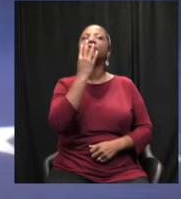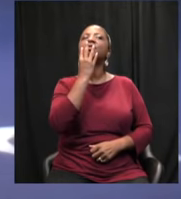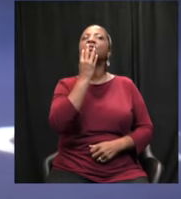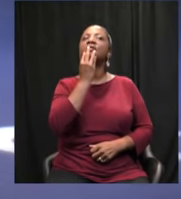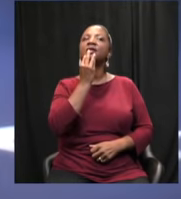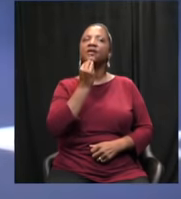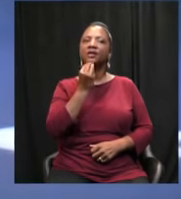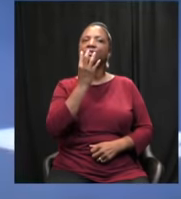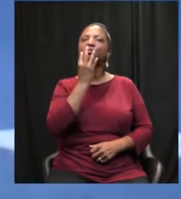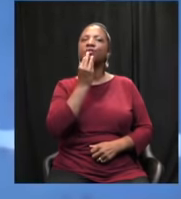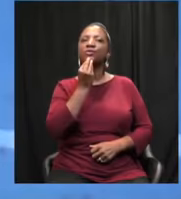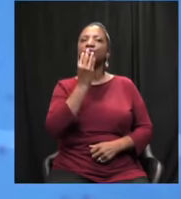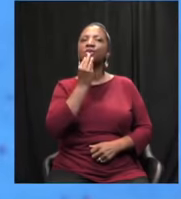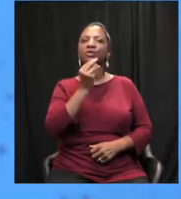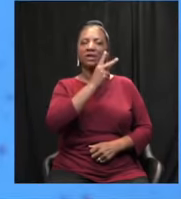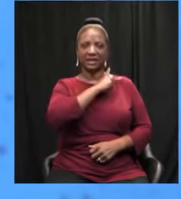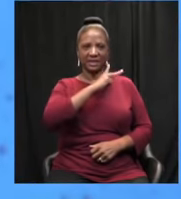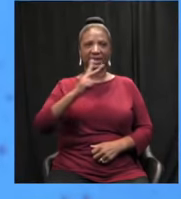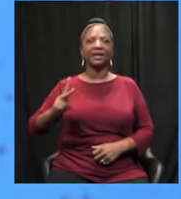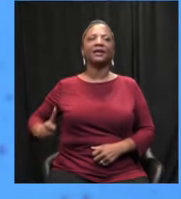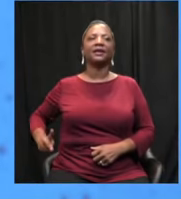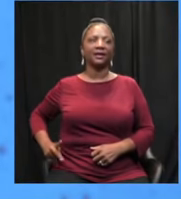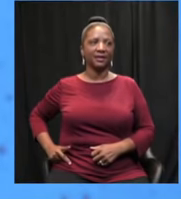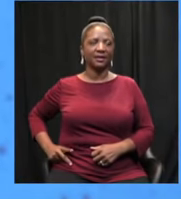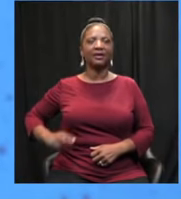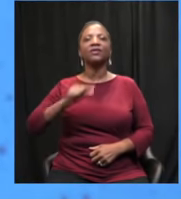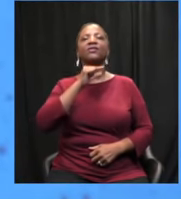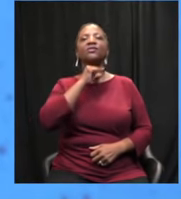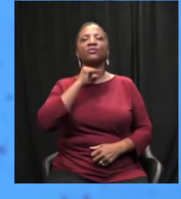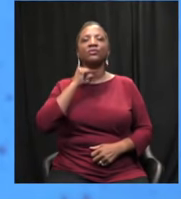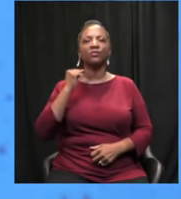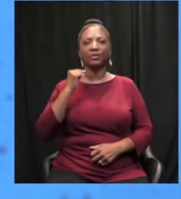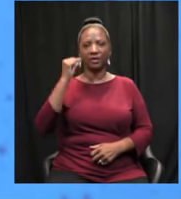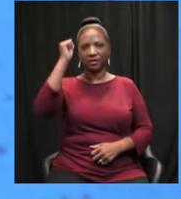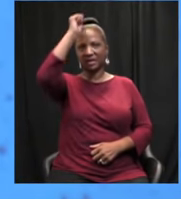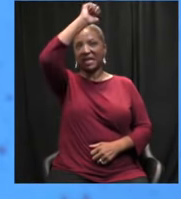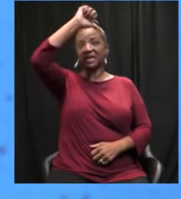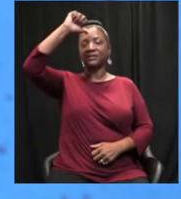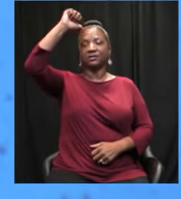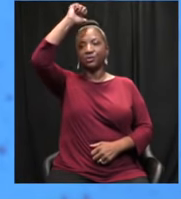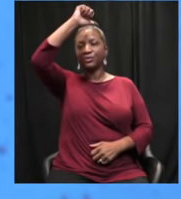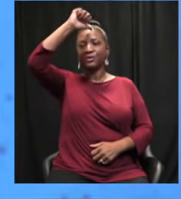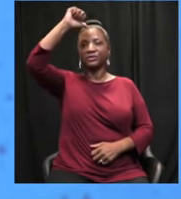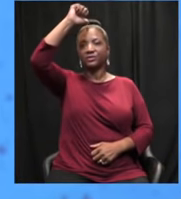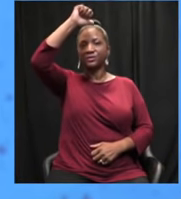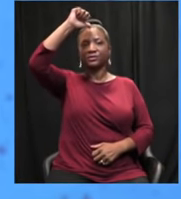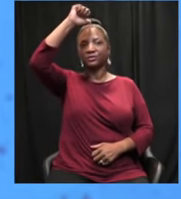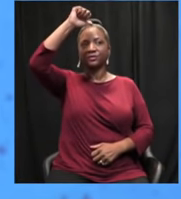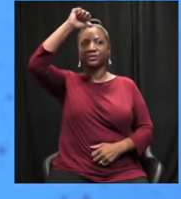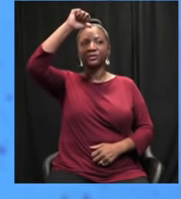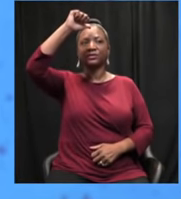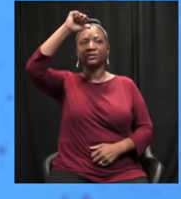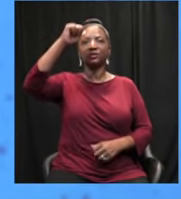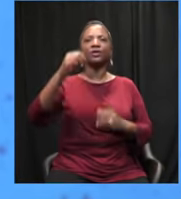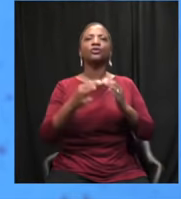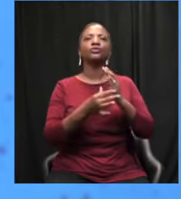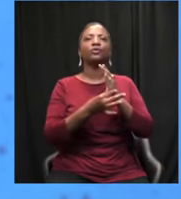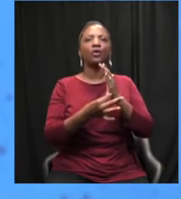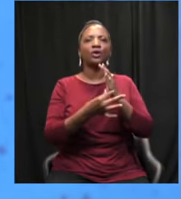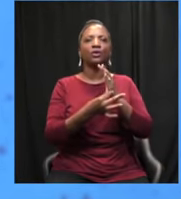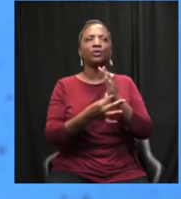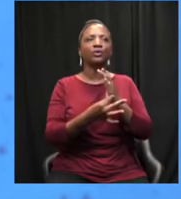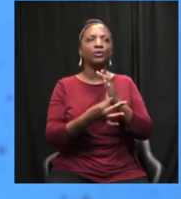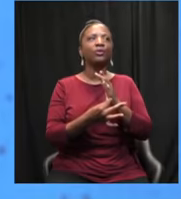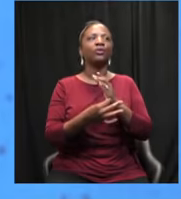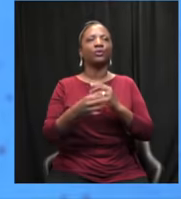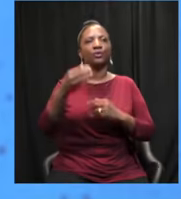a king or when a priest was anointed, they would take olive oil and they would smear it on the head,